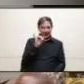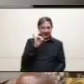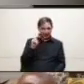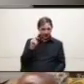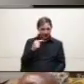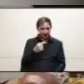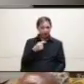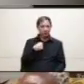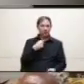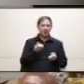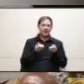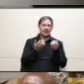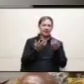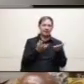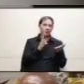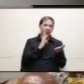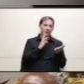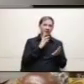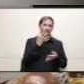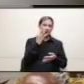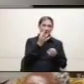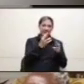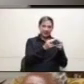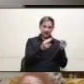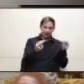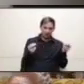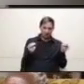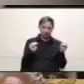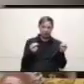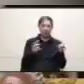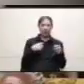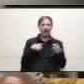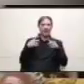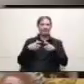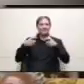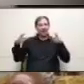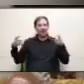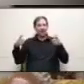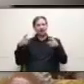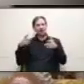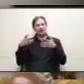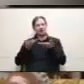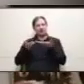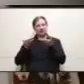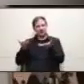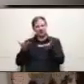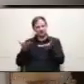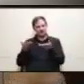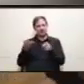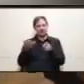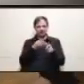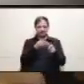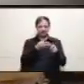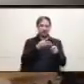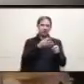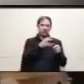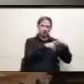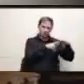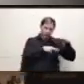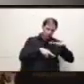is providing water in 3 towns because bulk services are with the water authorities, which is